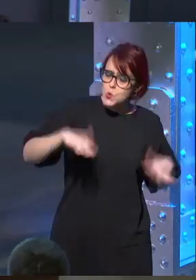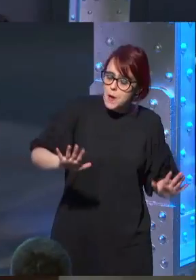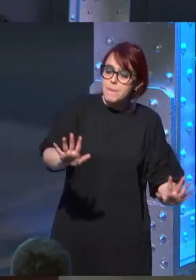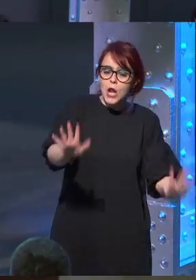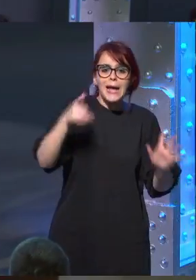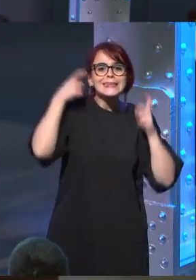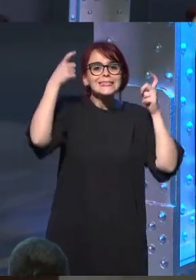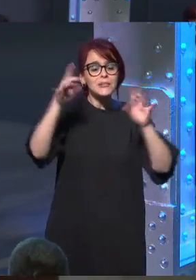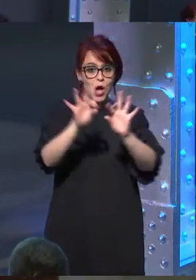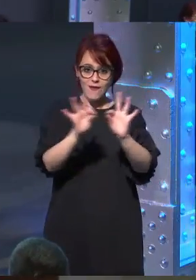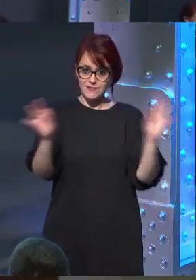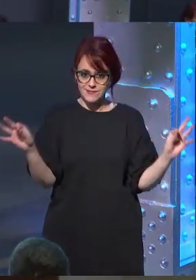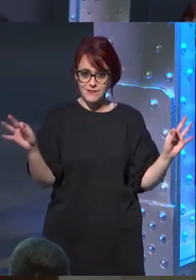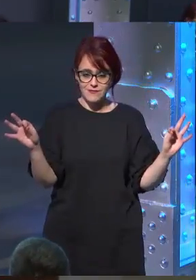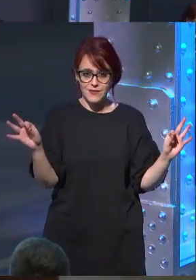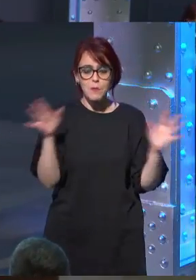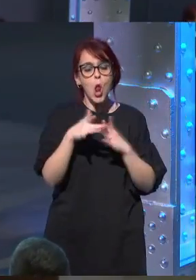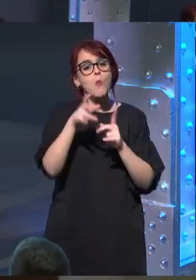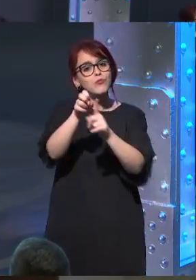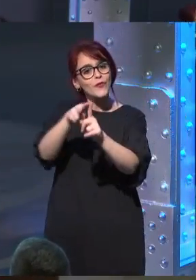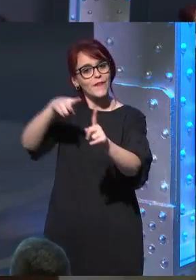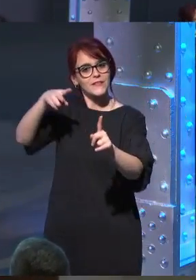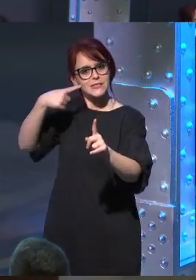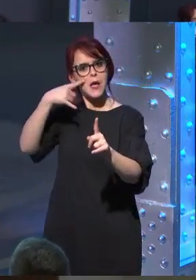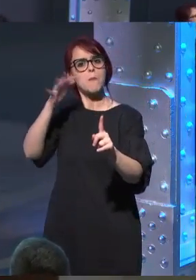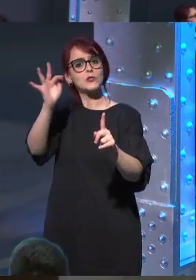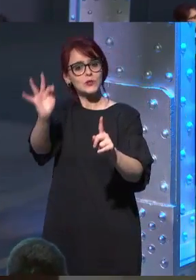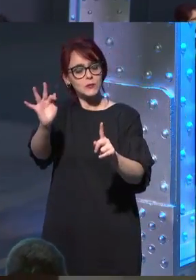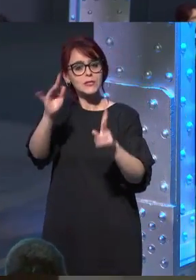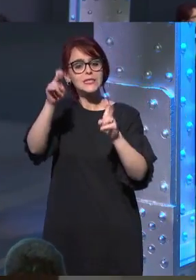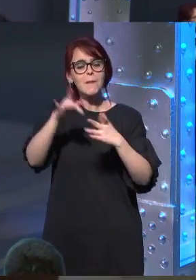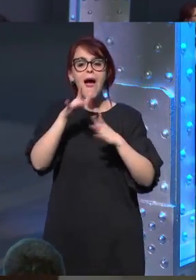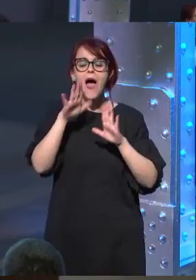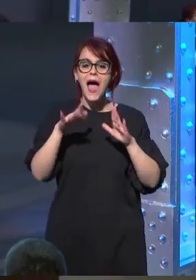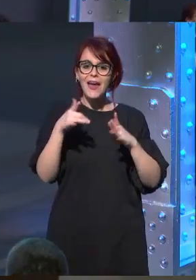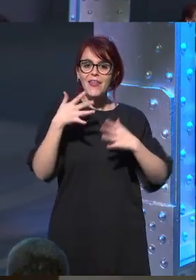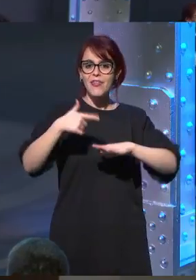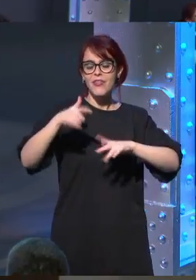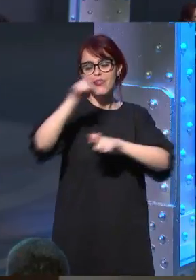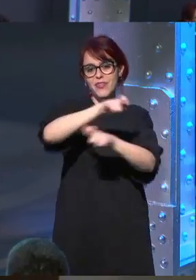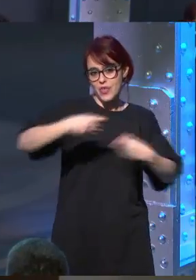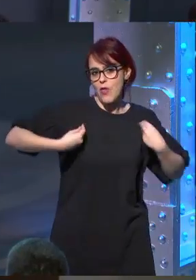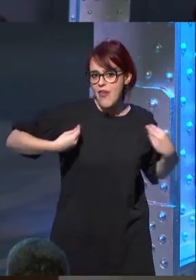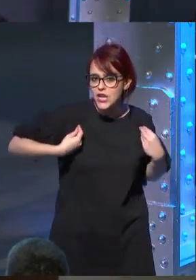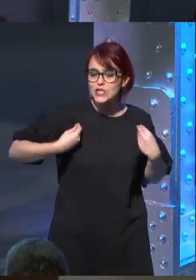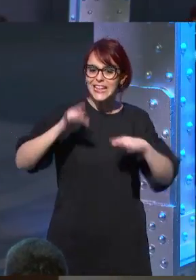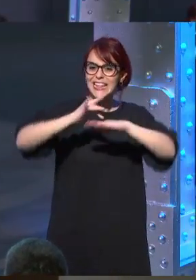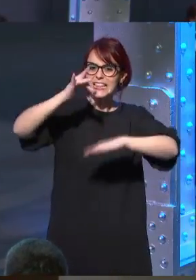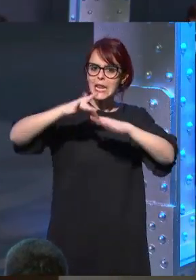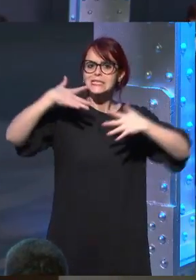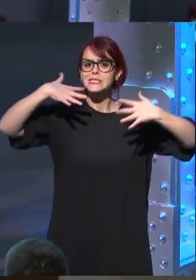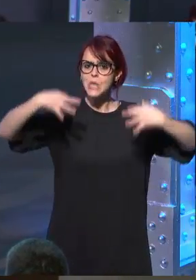little bit more dense. But we'll try to simplify it from a positive point of view. This panel has to do with